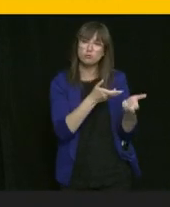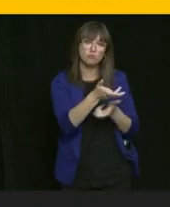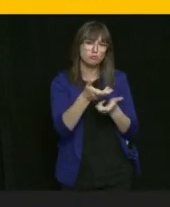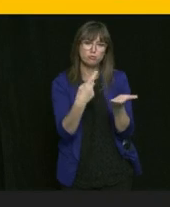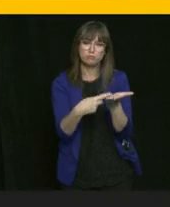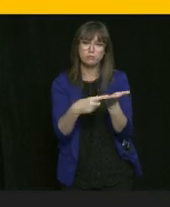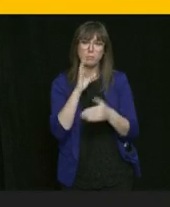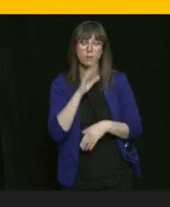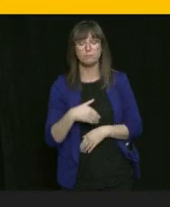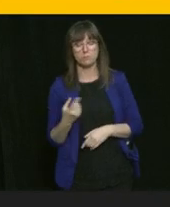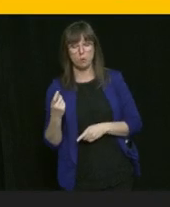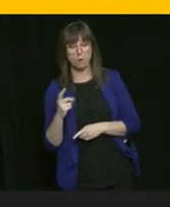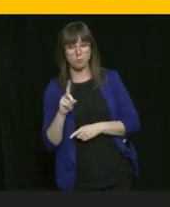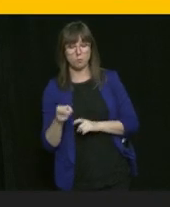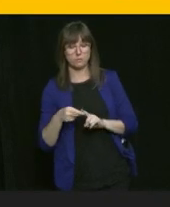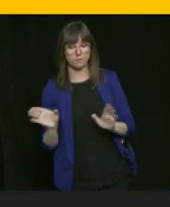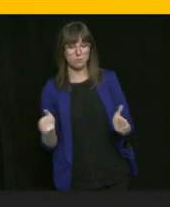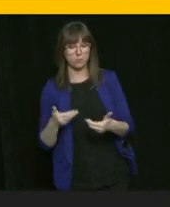one last question in the room.